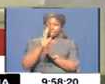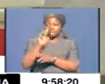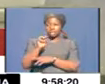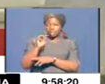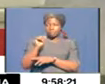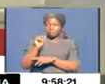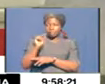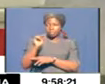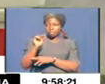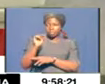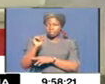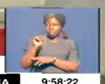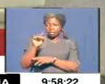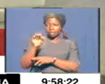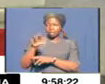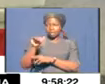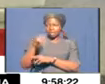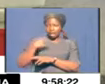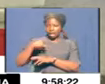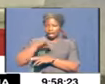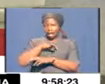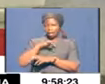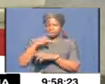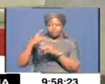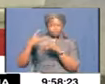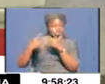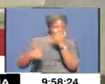picked the trophy unbeaten.